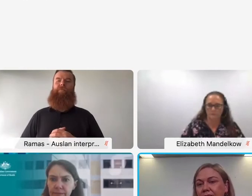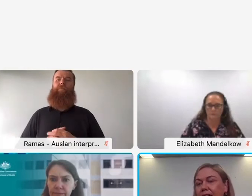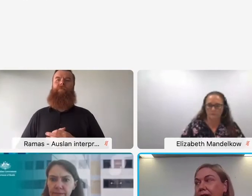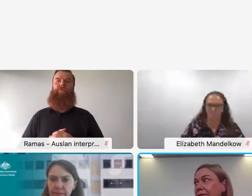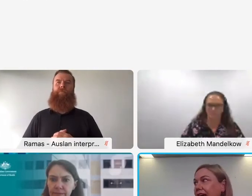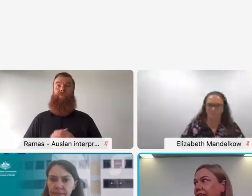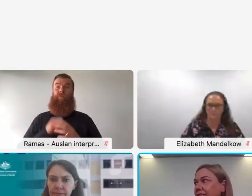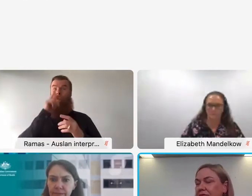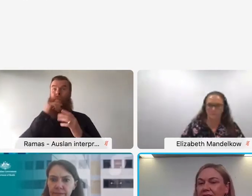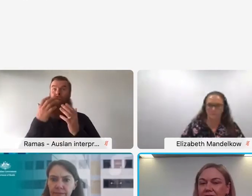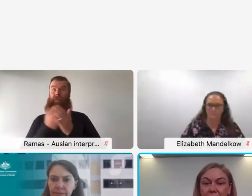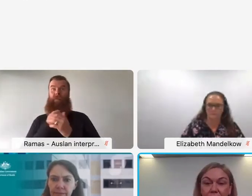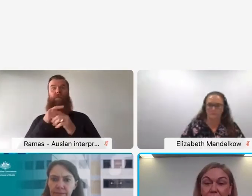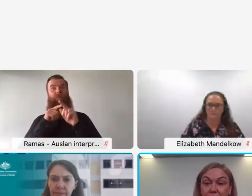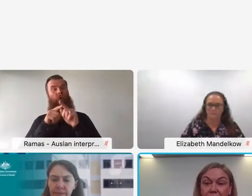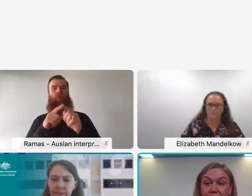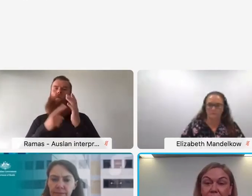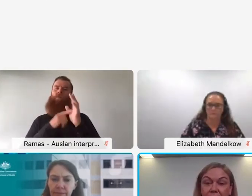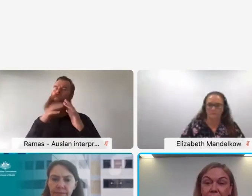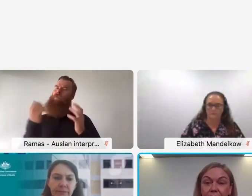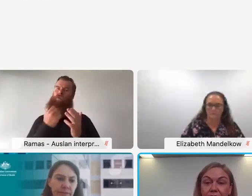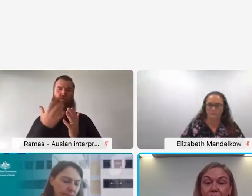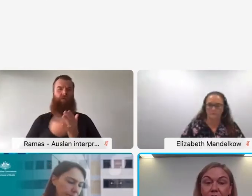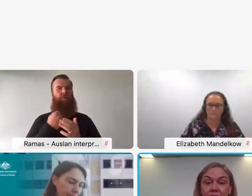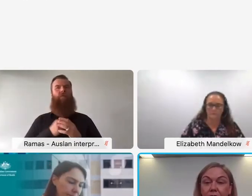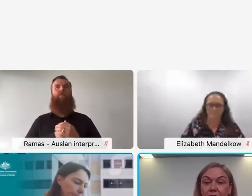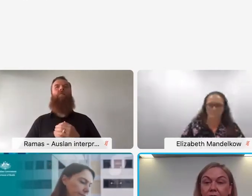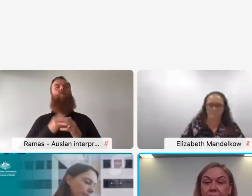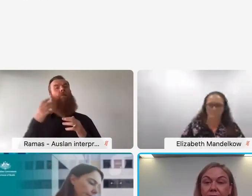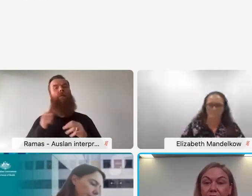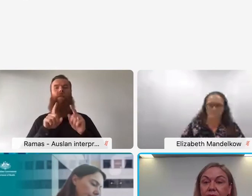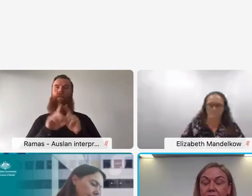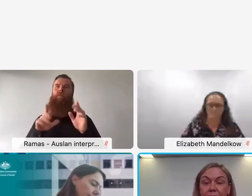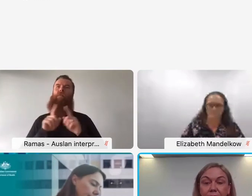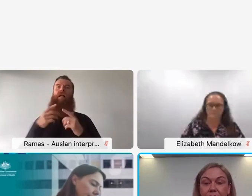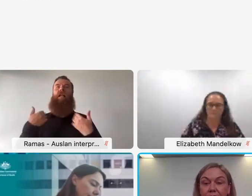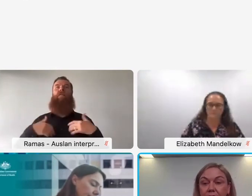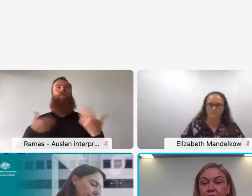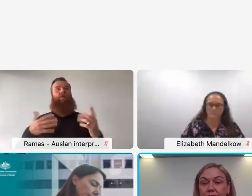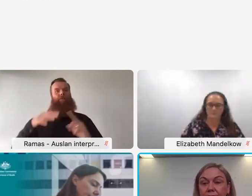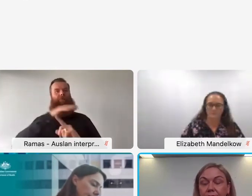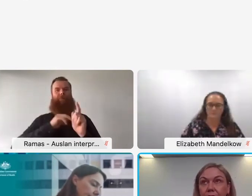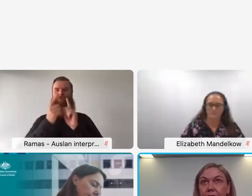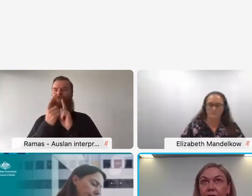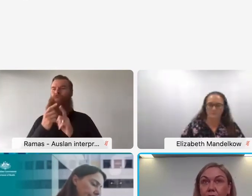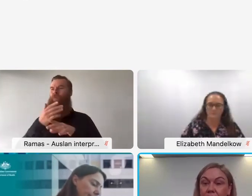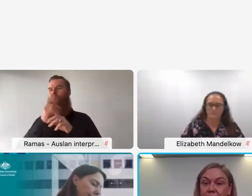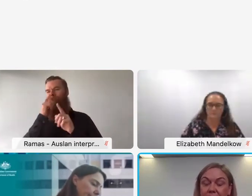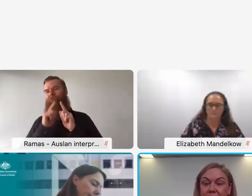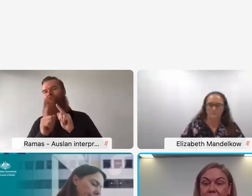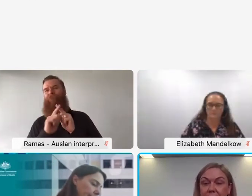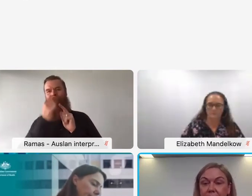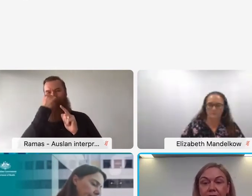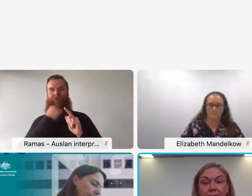legal, and it's reflective of where you live. So it's really important that